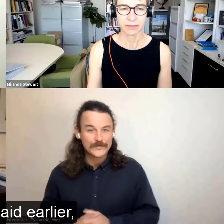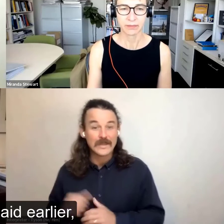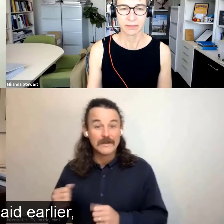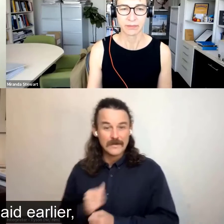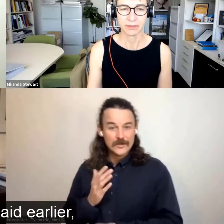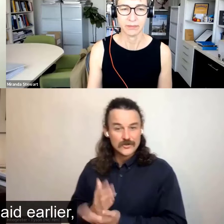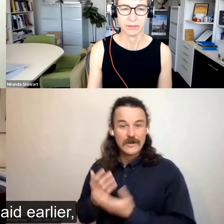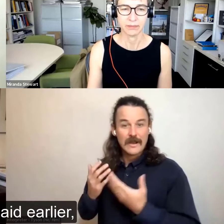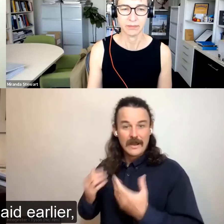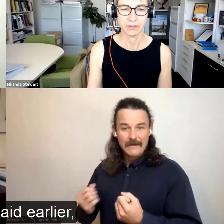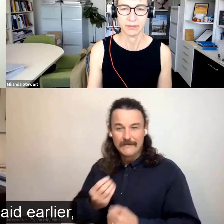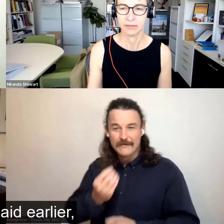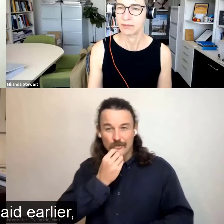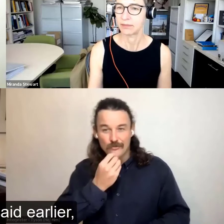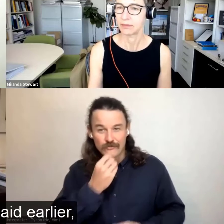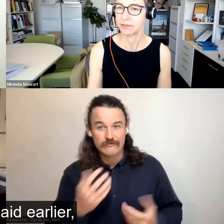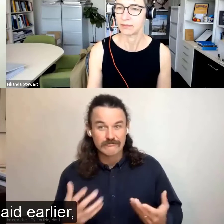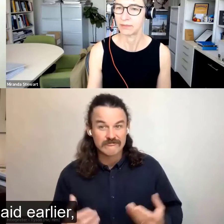So,